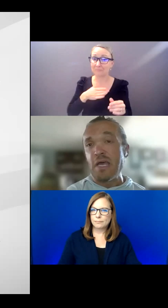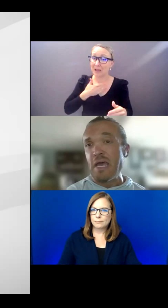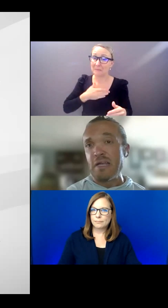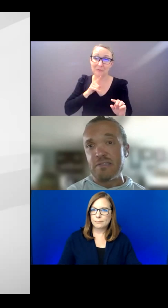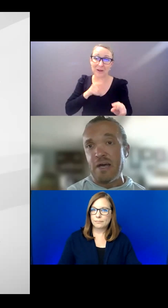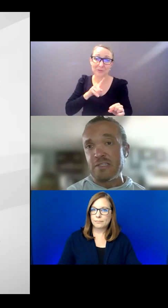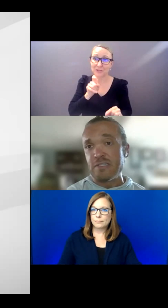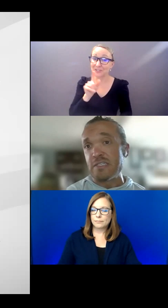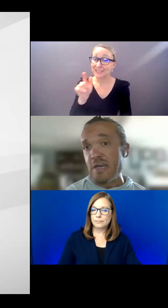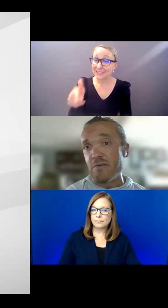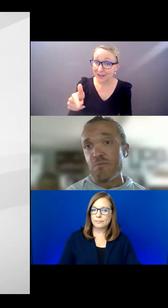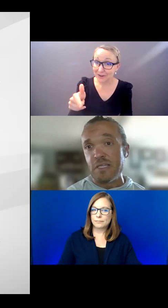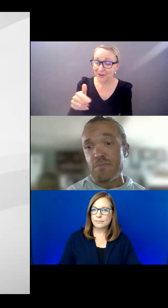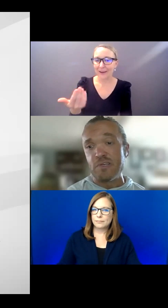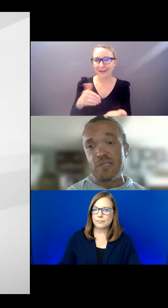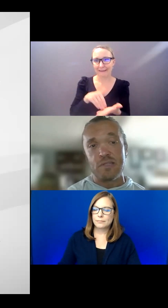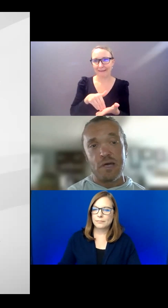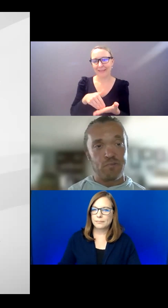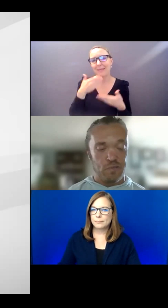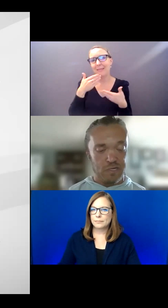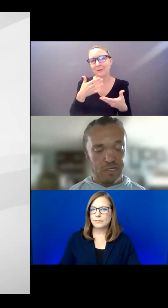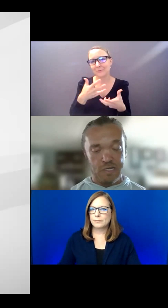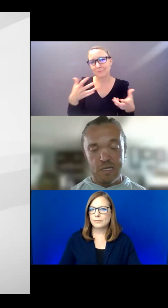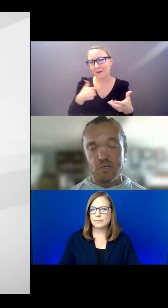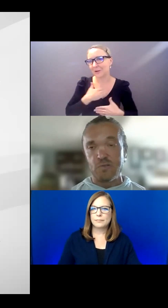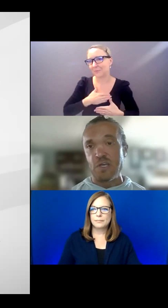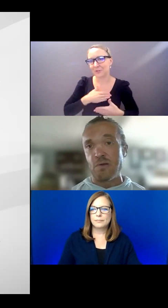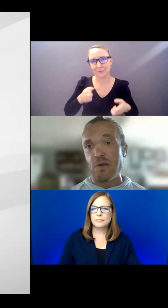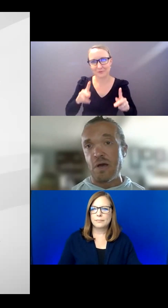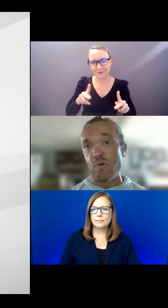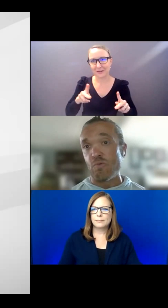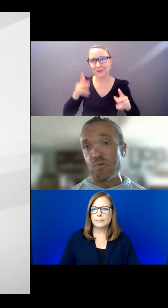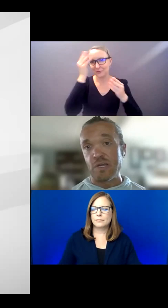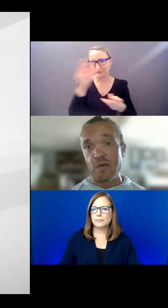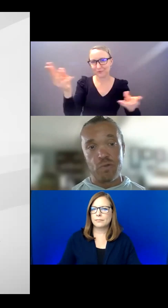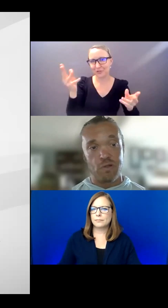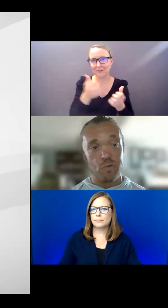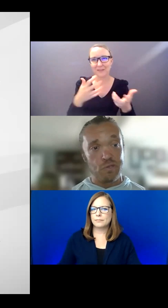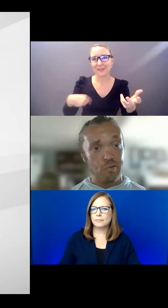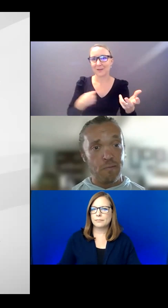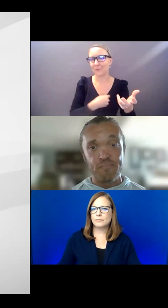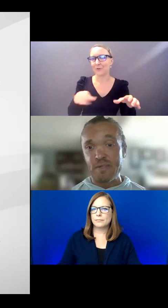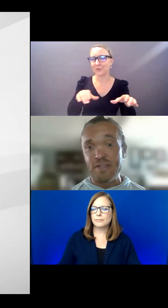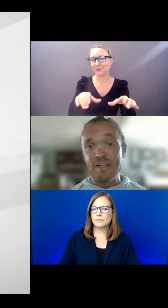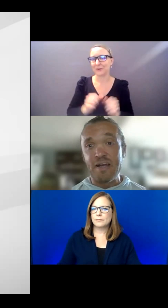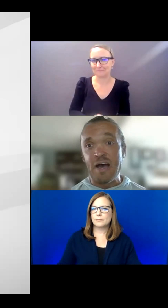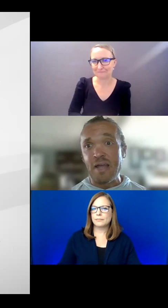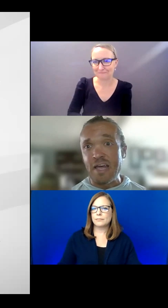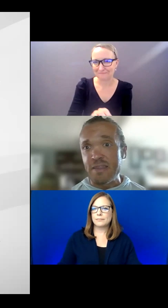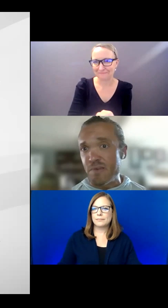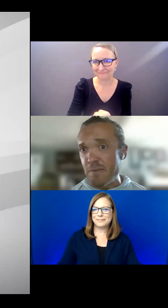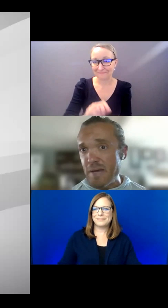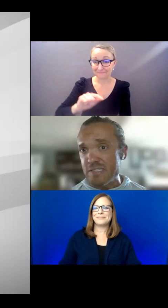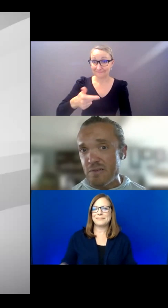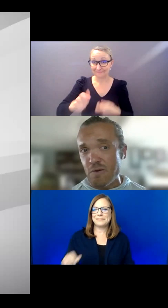later, and just again, really appreciate the opportunity to share what we're working on with you all. And